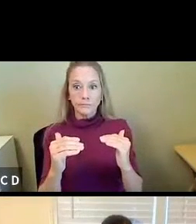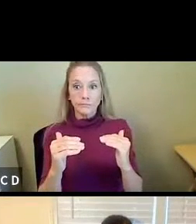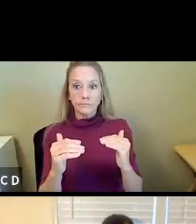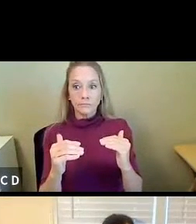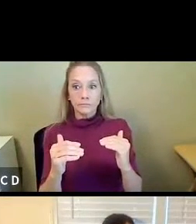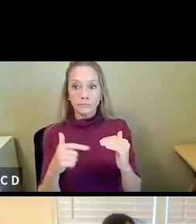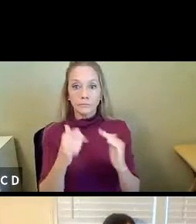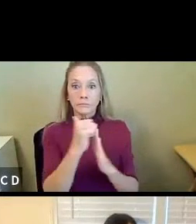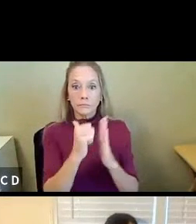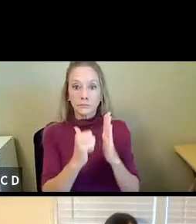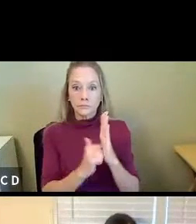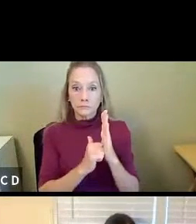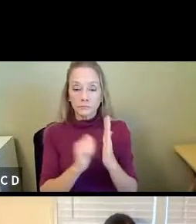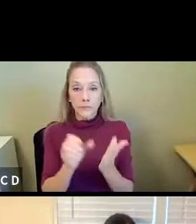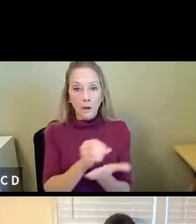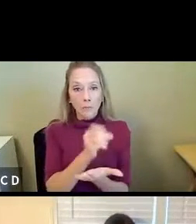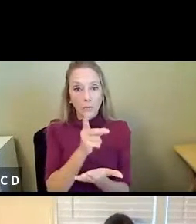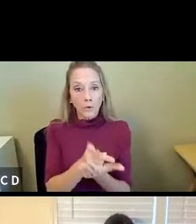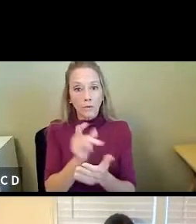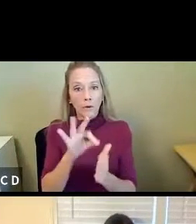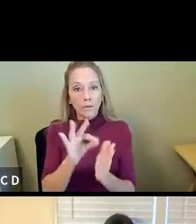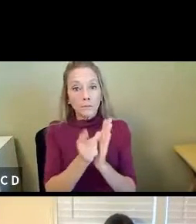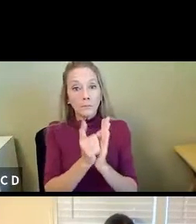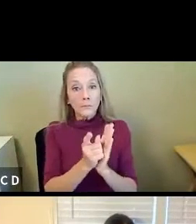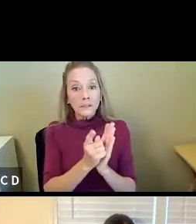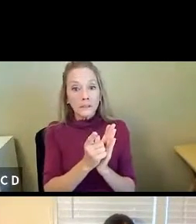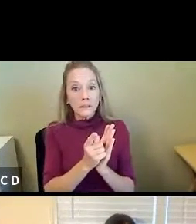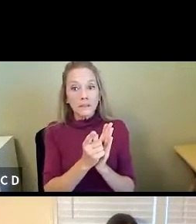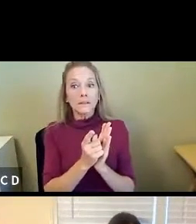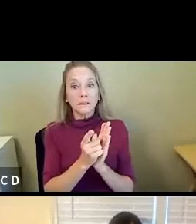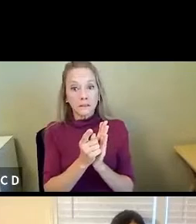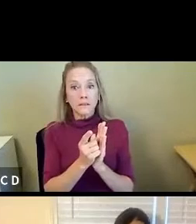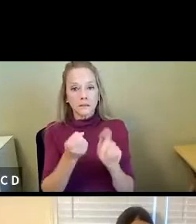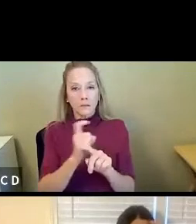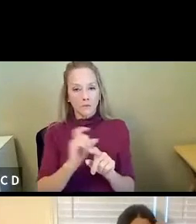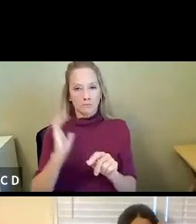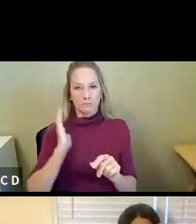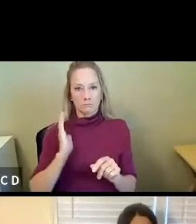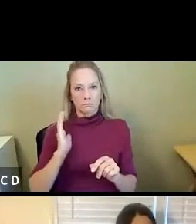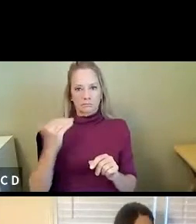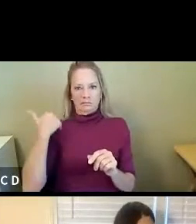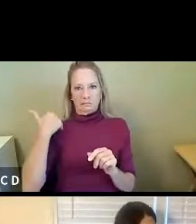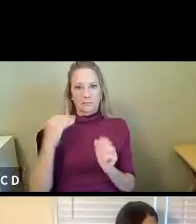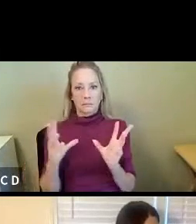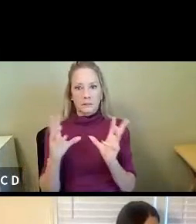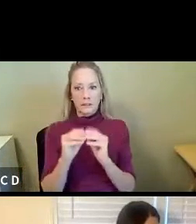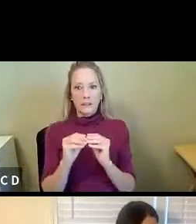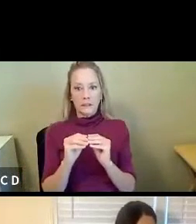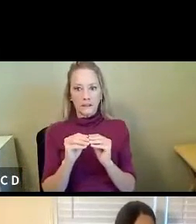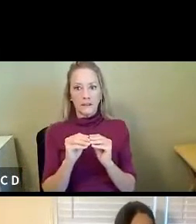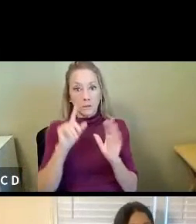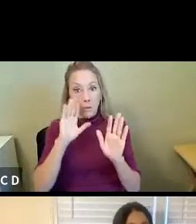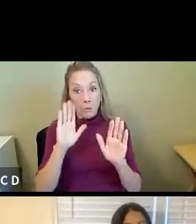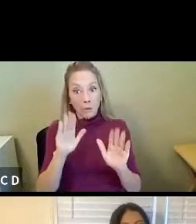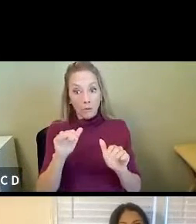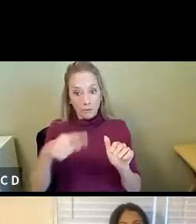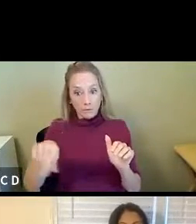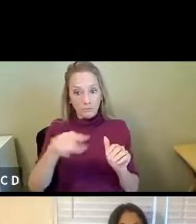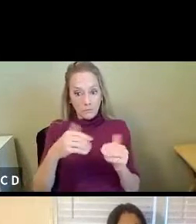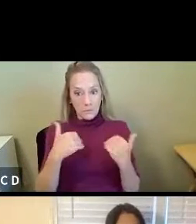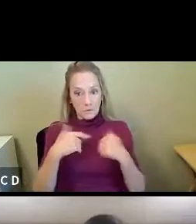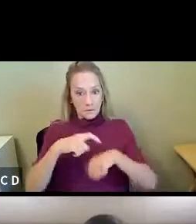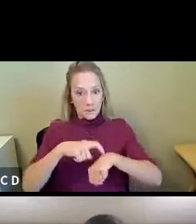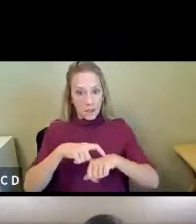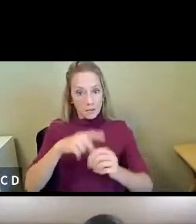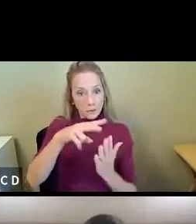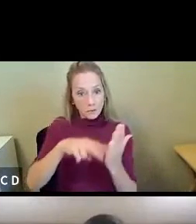thing, which is approval of the minutes from our previous meeting. Hopefully everyone had a chance to